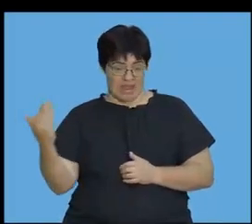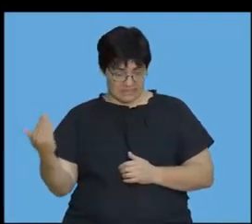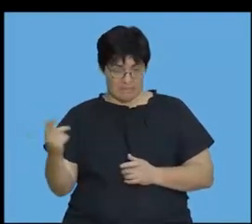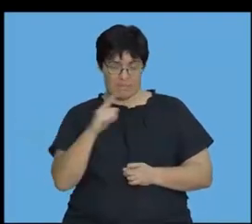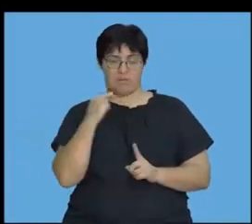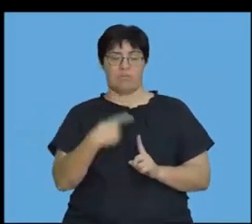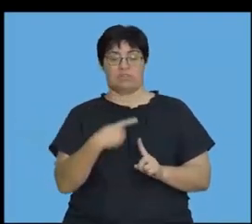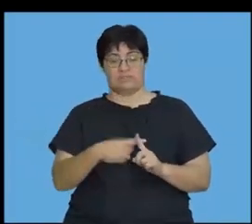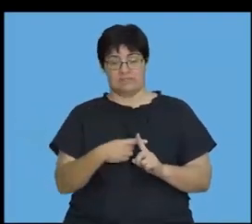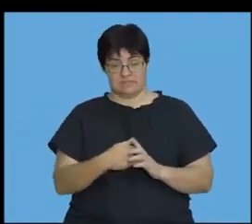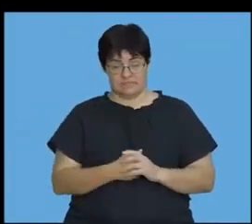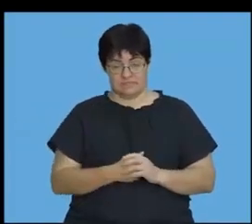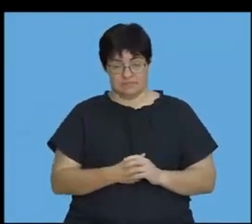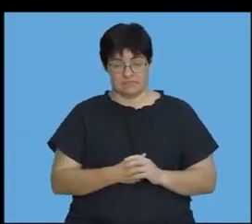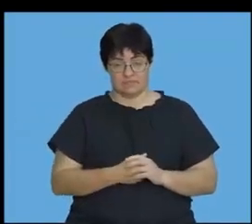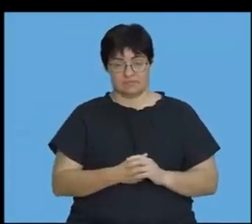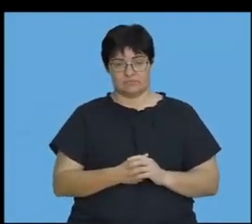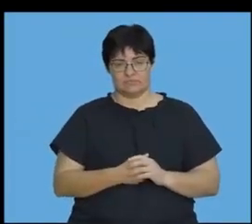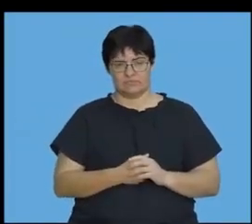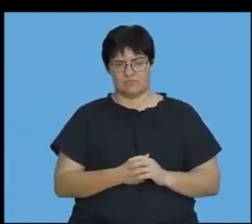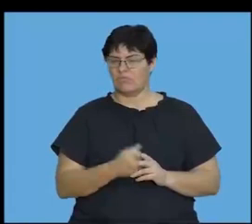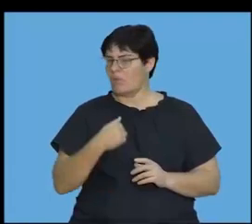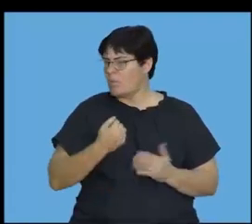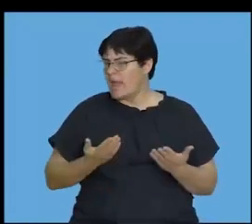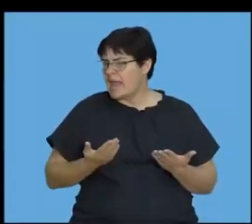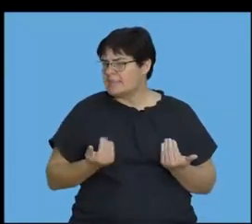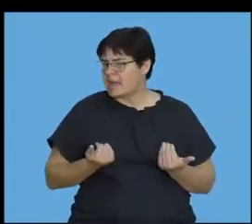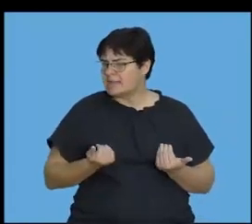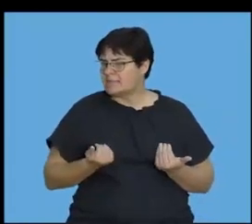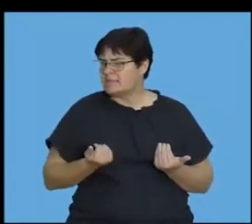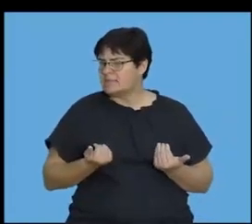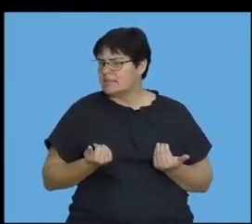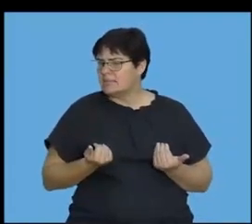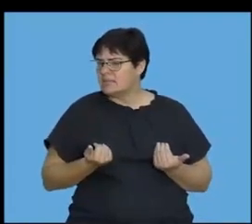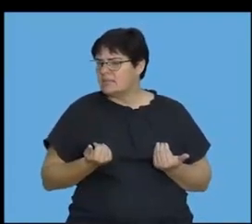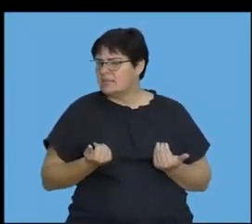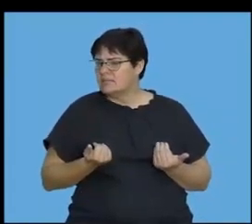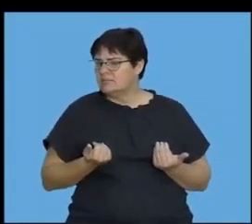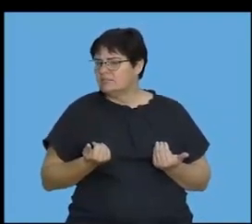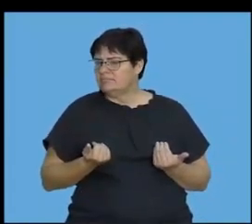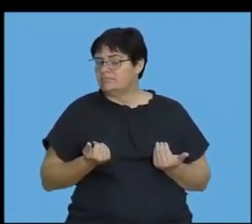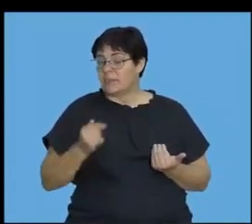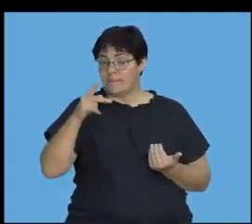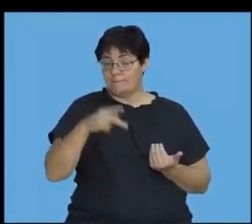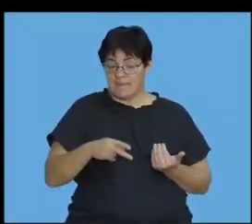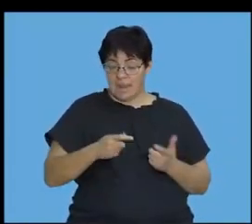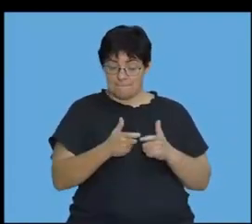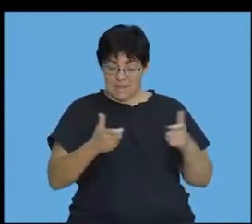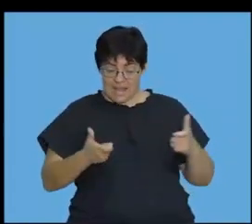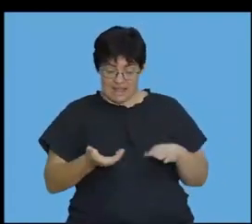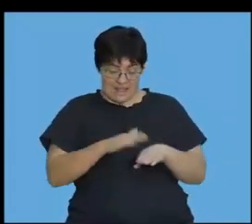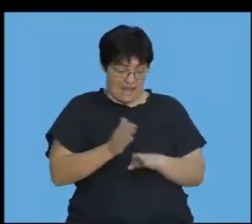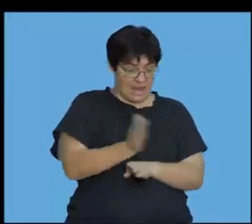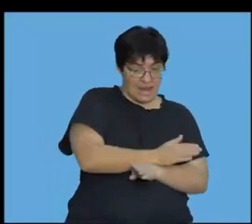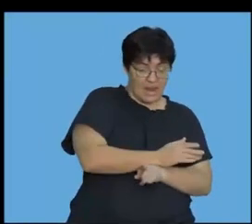to the right. Now we've got to say to ourselves, are we expecting a bigger change in momentum than